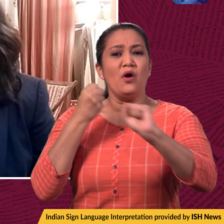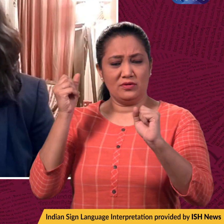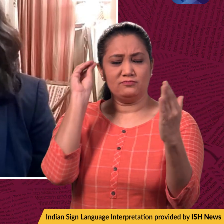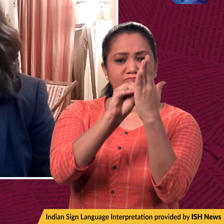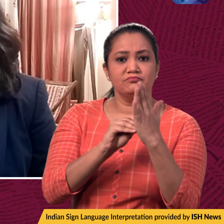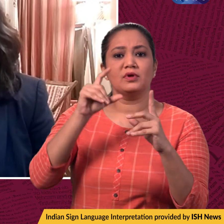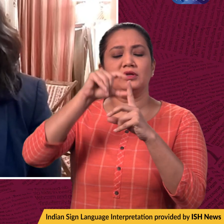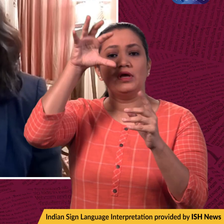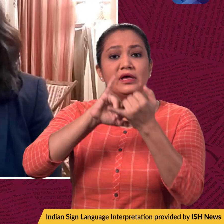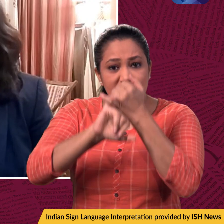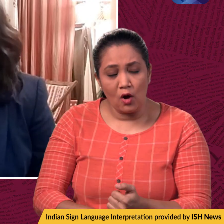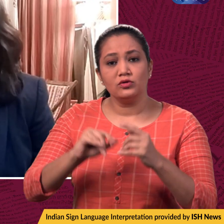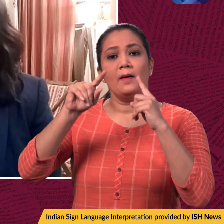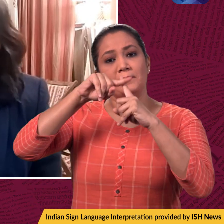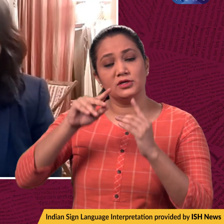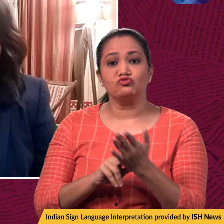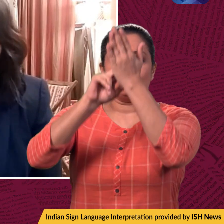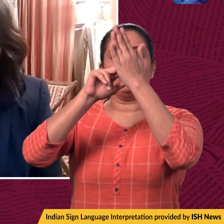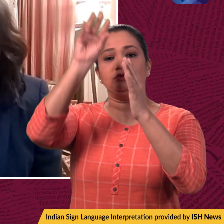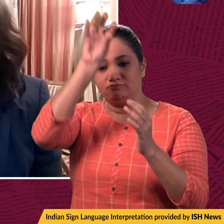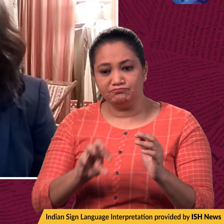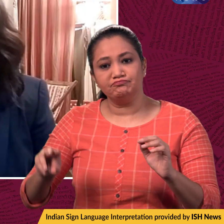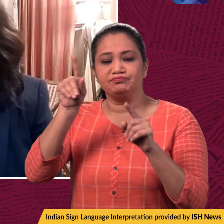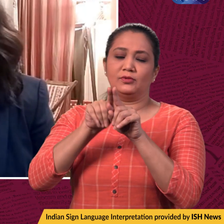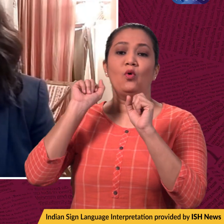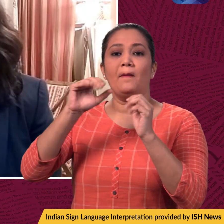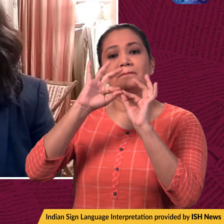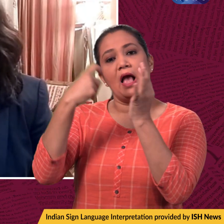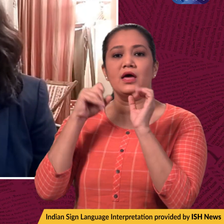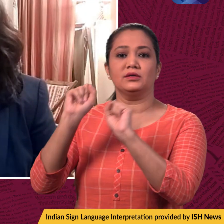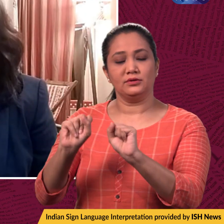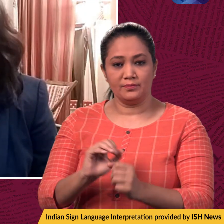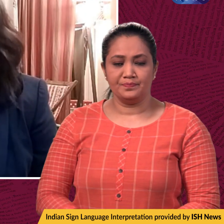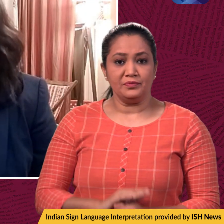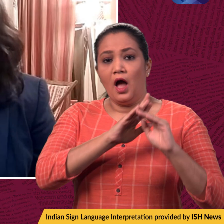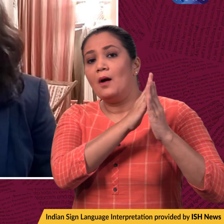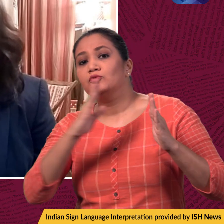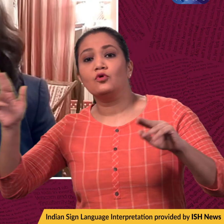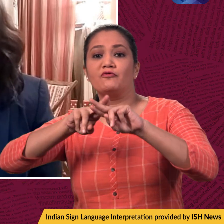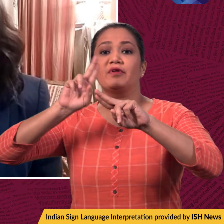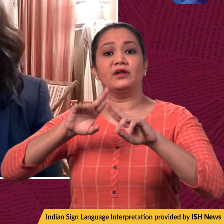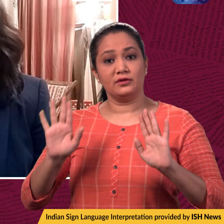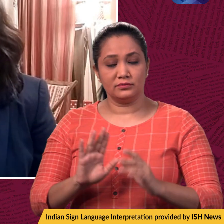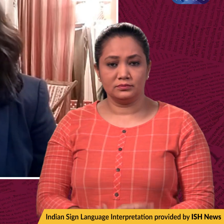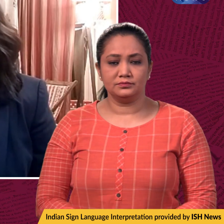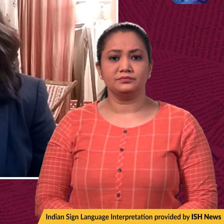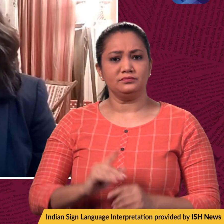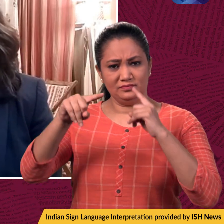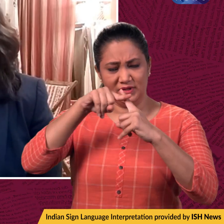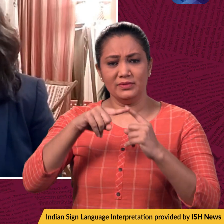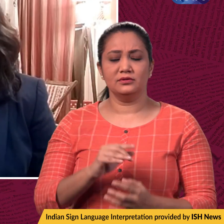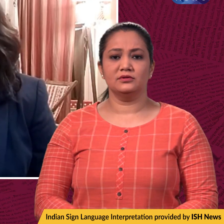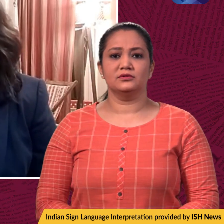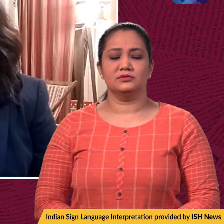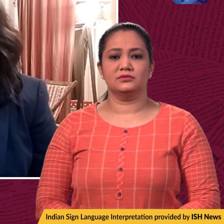several districts in south as well as north parts of the state of Bihar till Friday. Apart from this, heat wave conditions